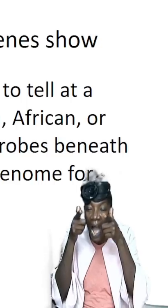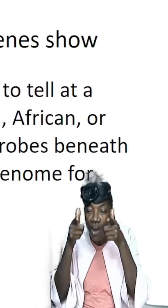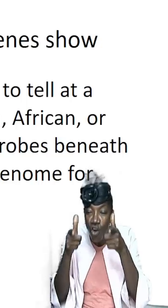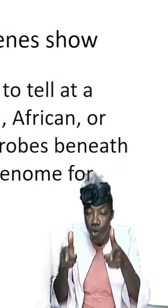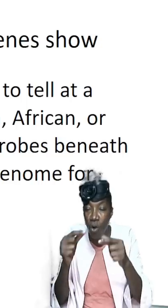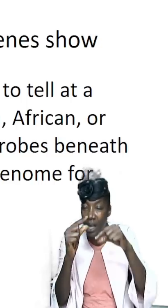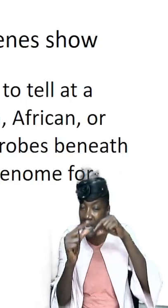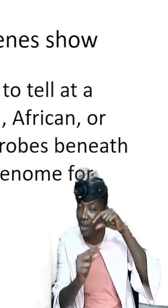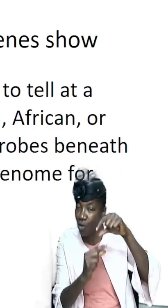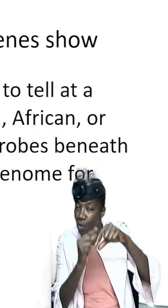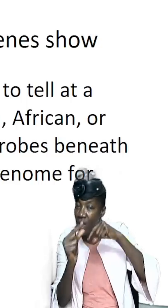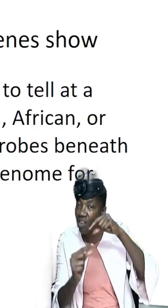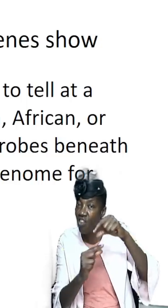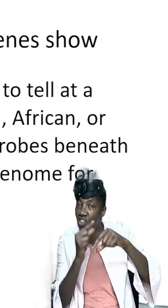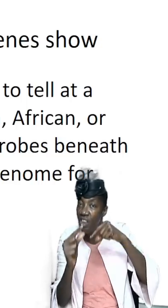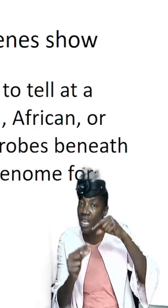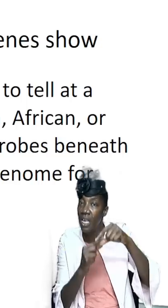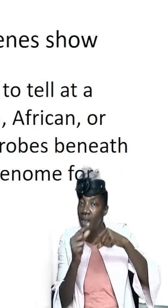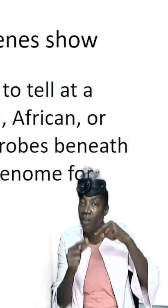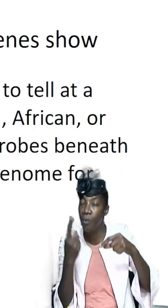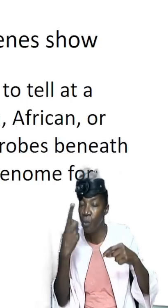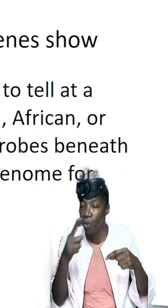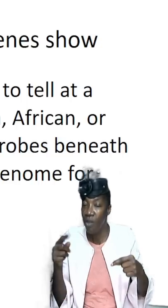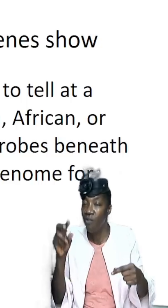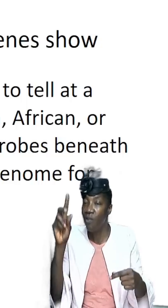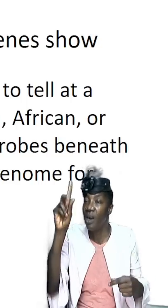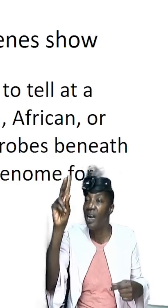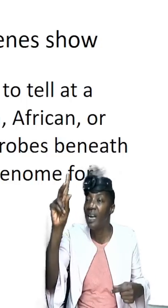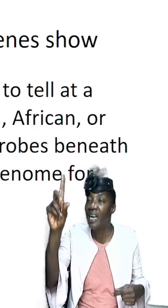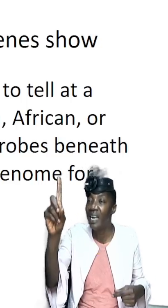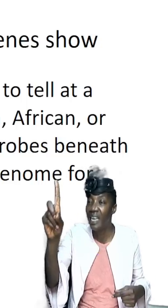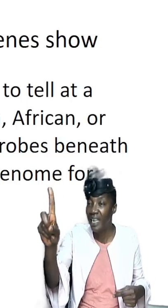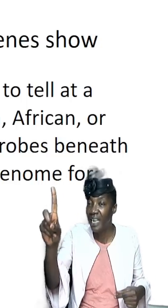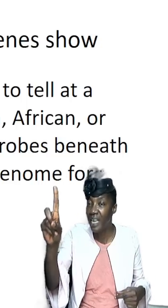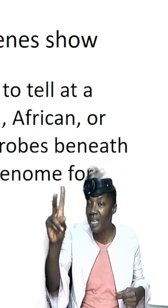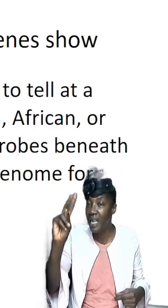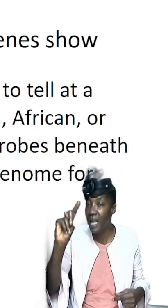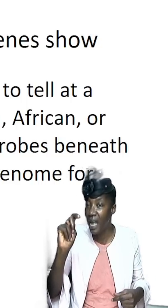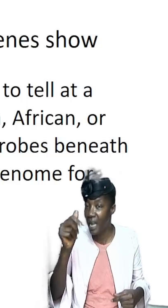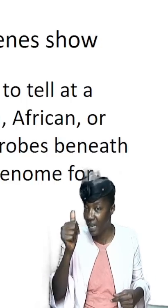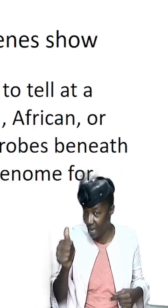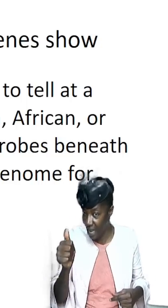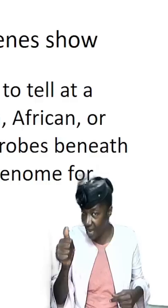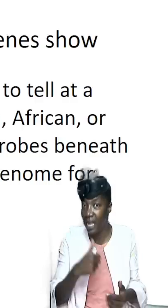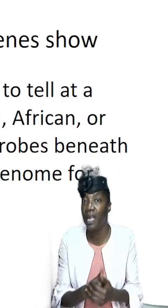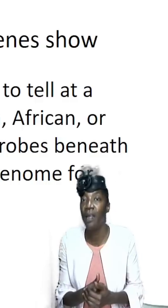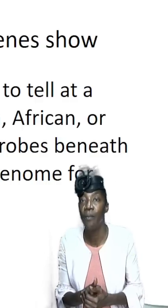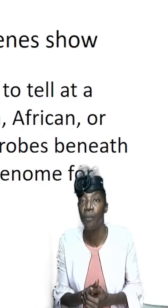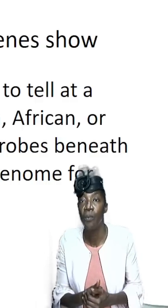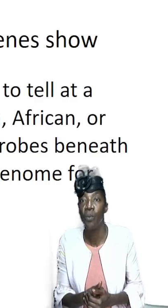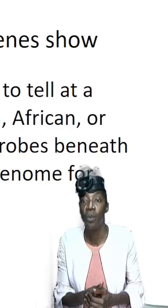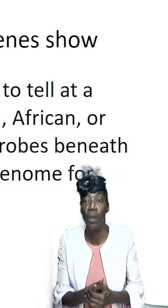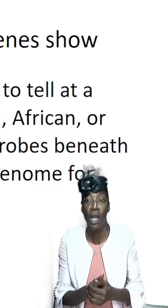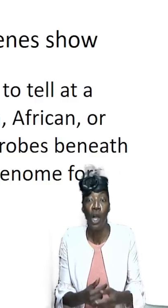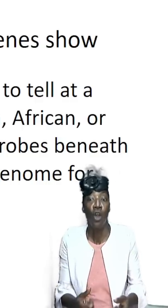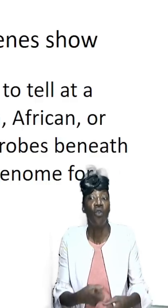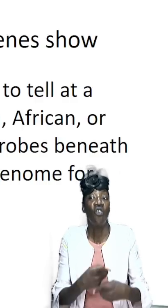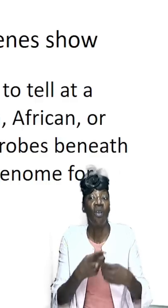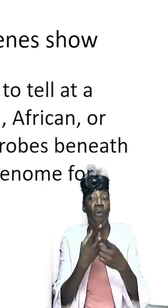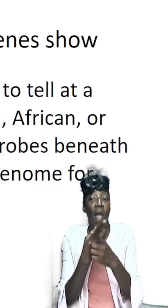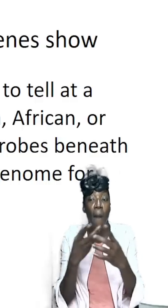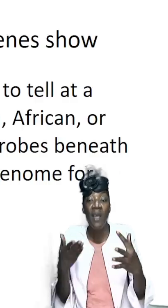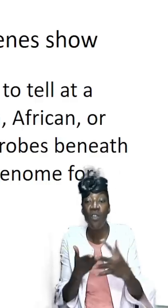the genes for DNA hallmarks to determine and distinguish between the